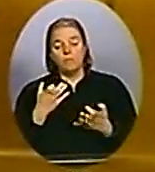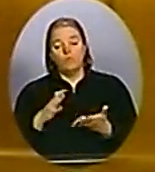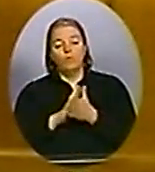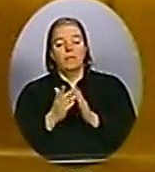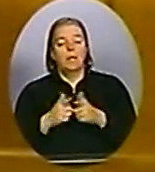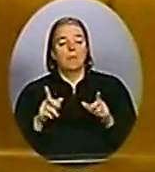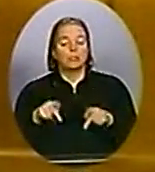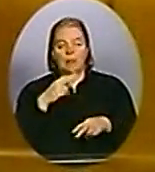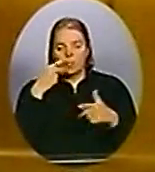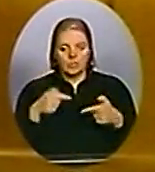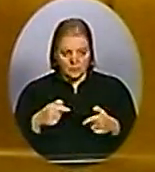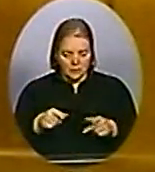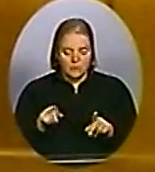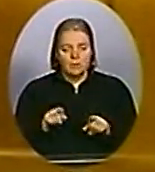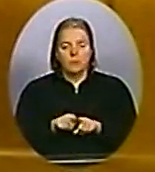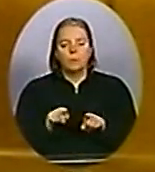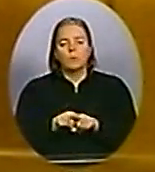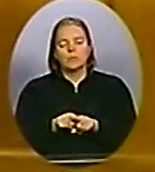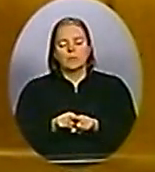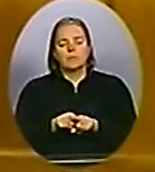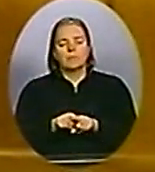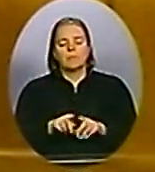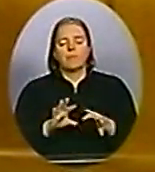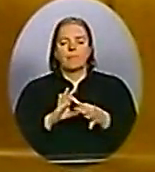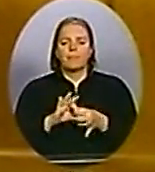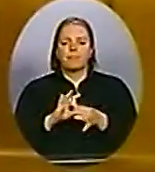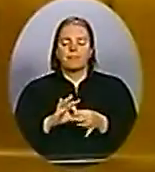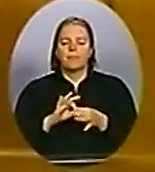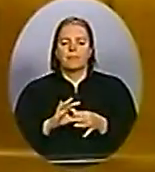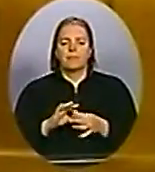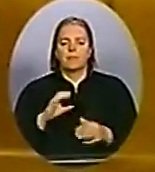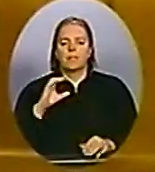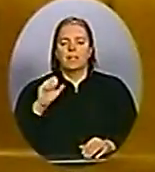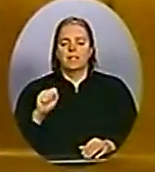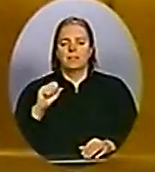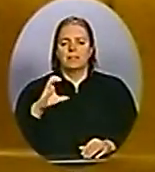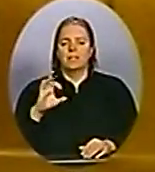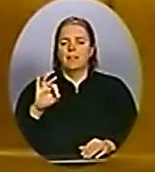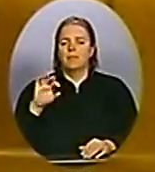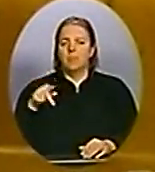gave $50,000 in illegal union money to the NDP. That's the kind of company they keep over there.